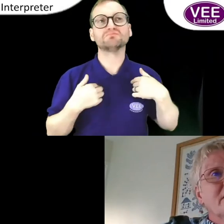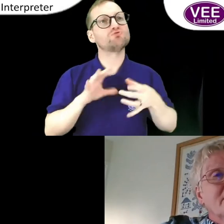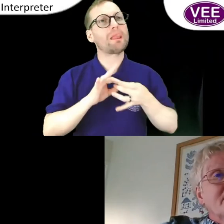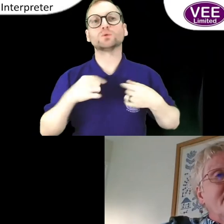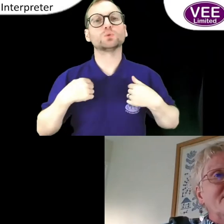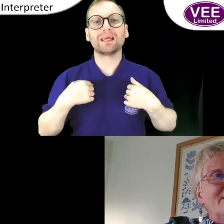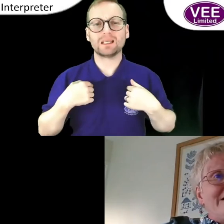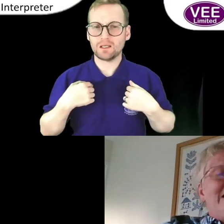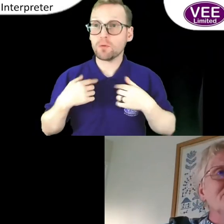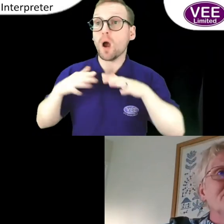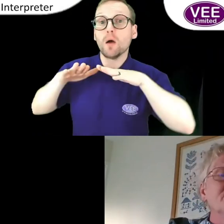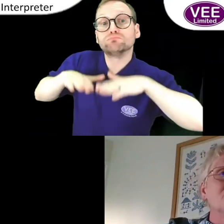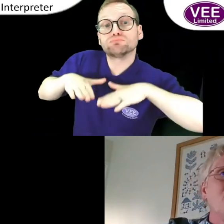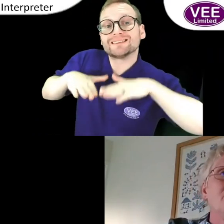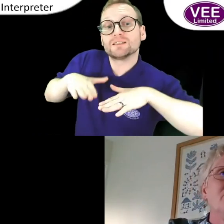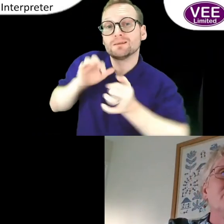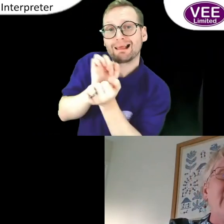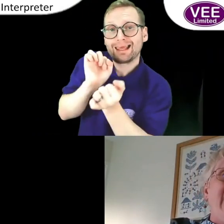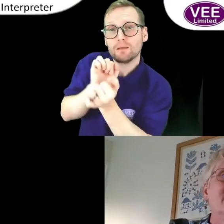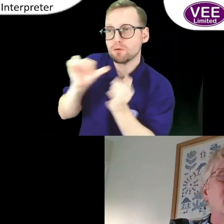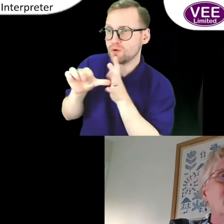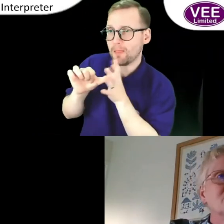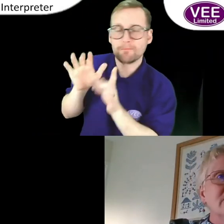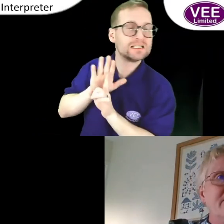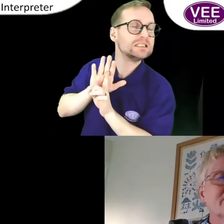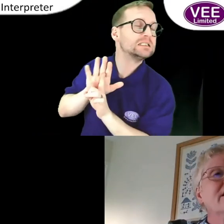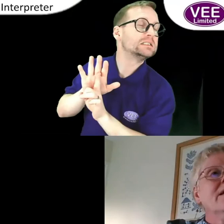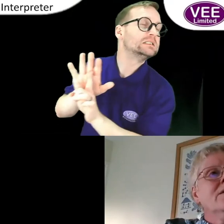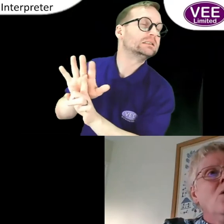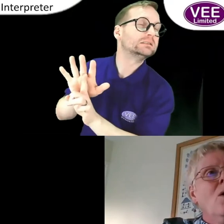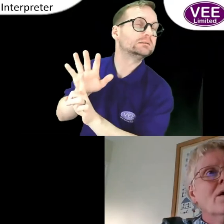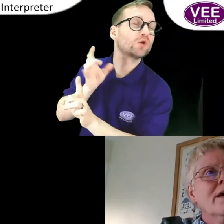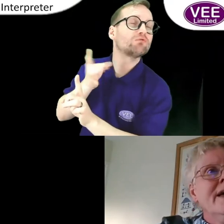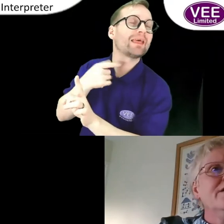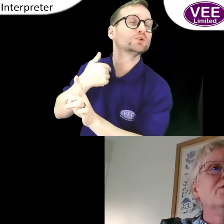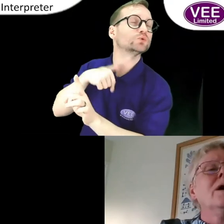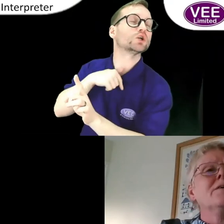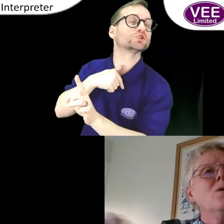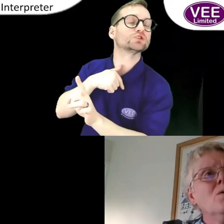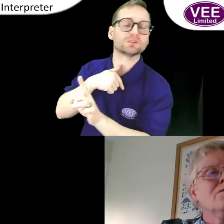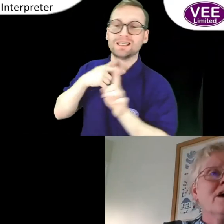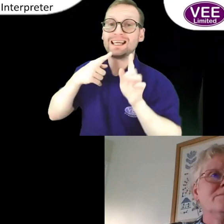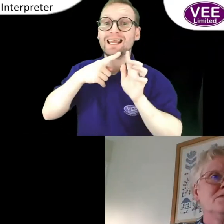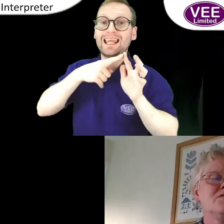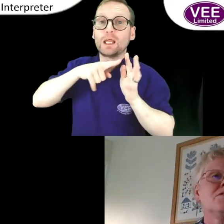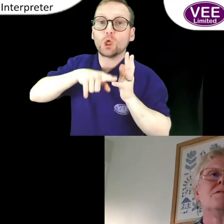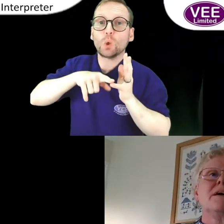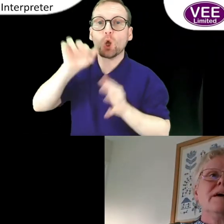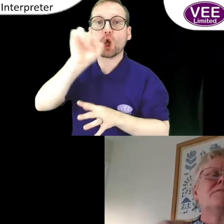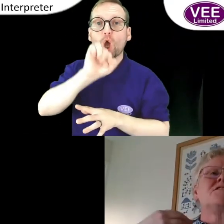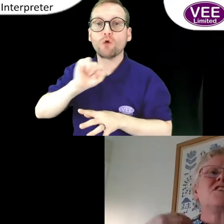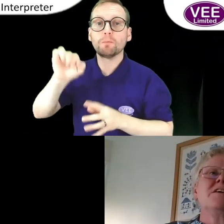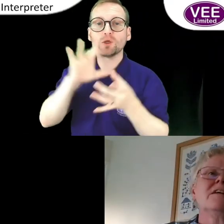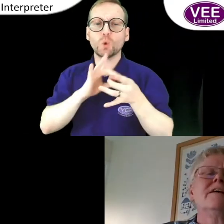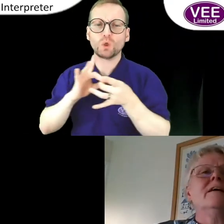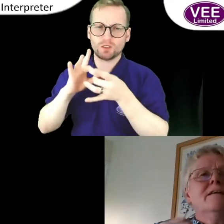Britain can keep this problem at arm's length. EU and all of governments of Europe